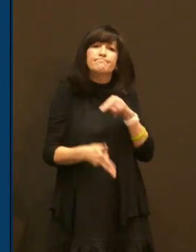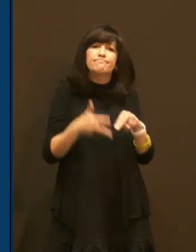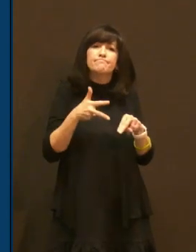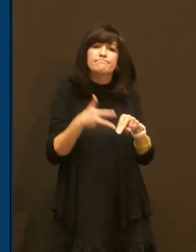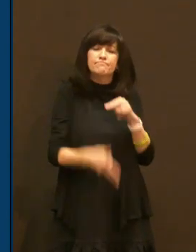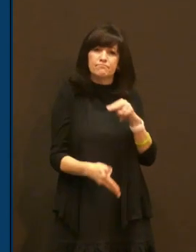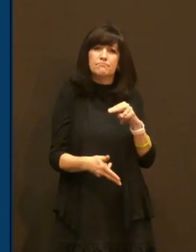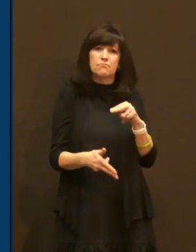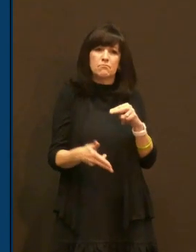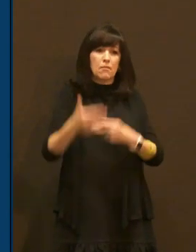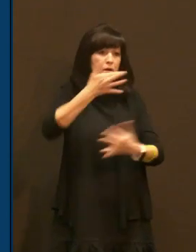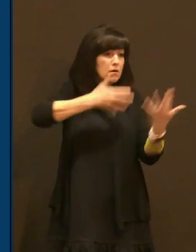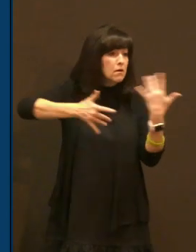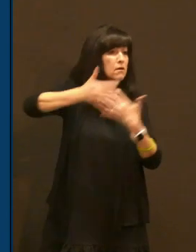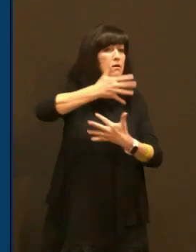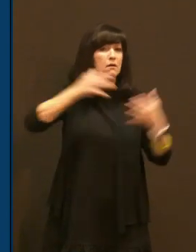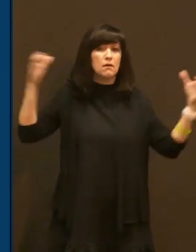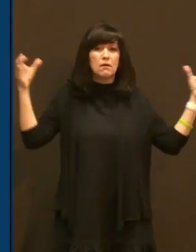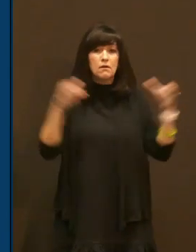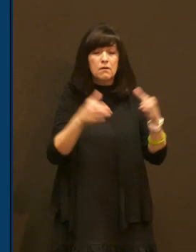we take to the supermarket,